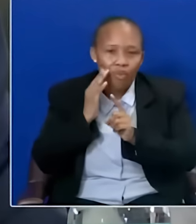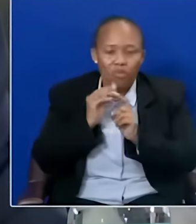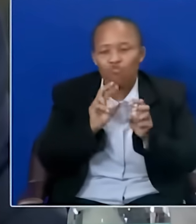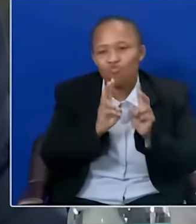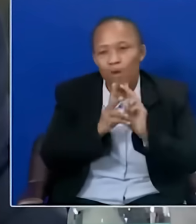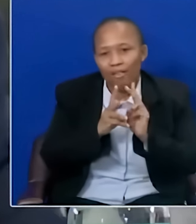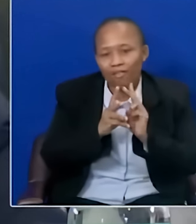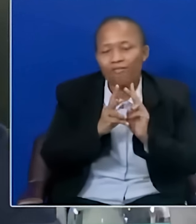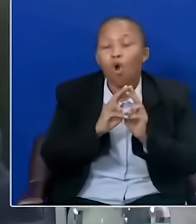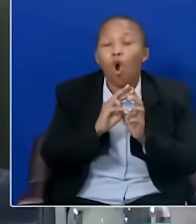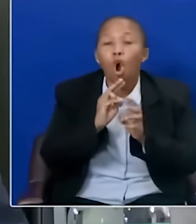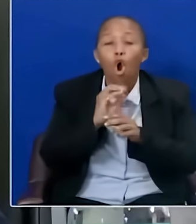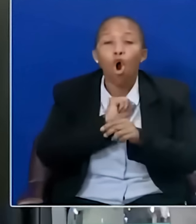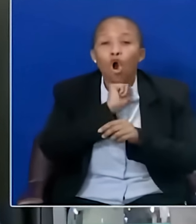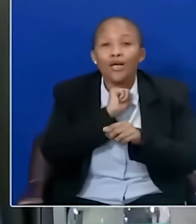2024.